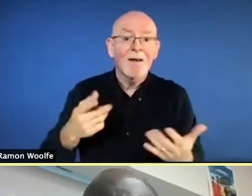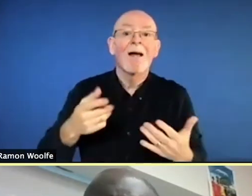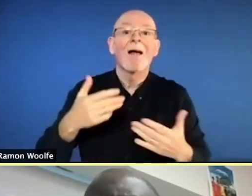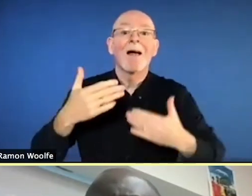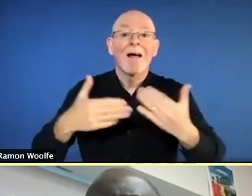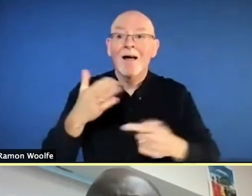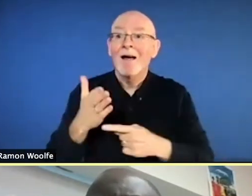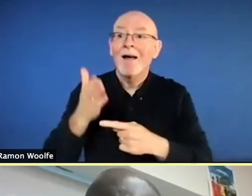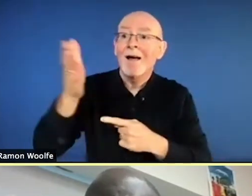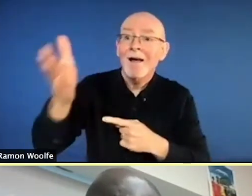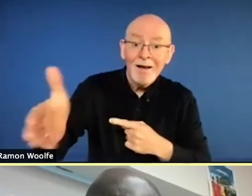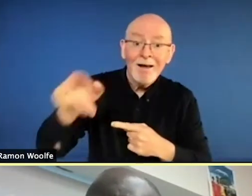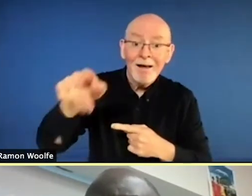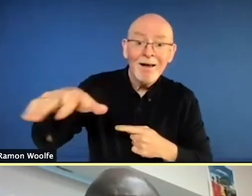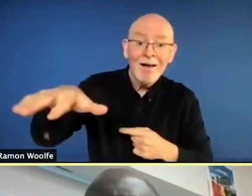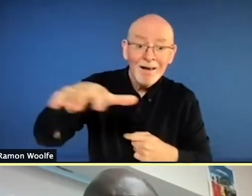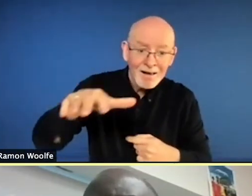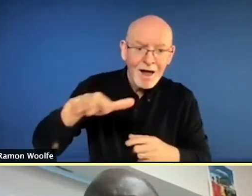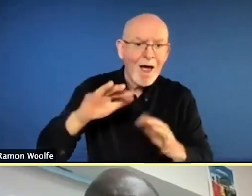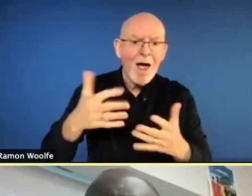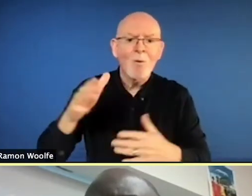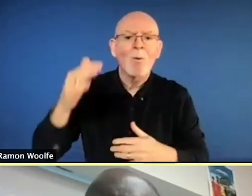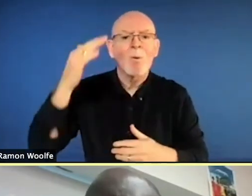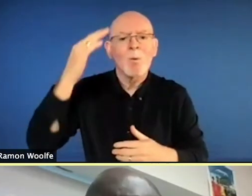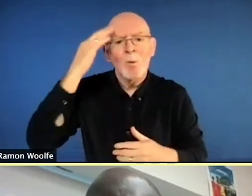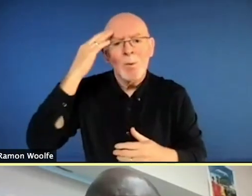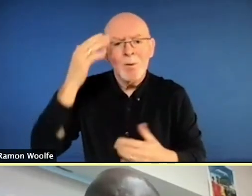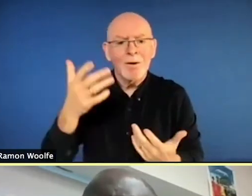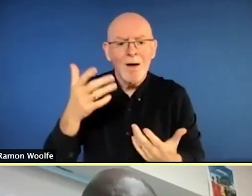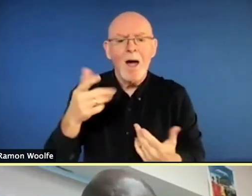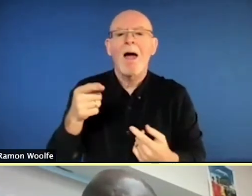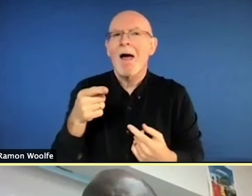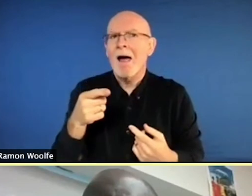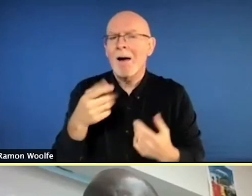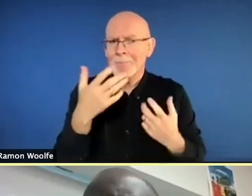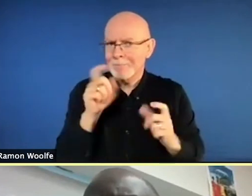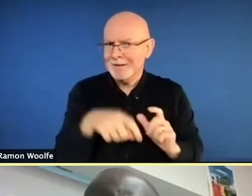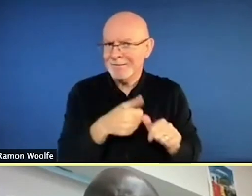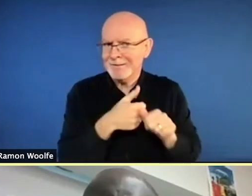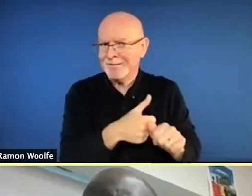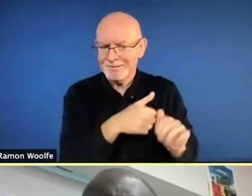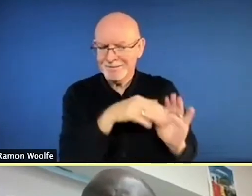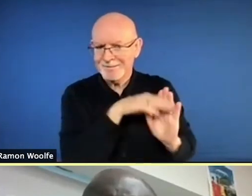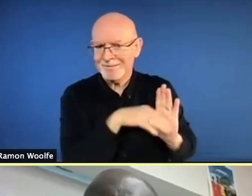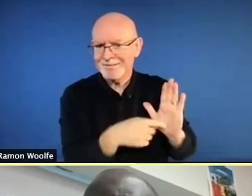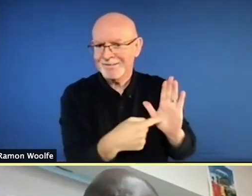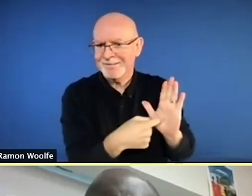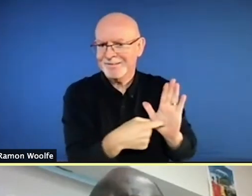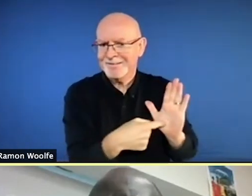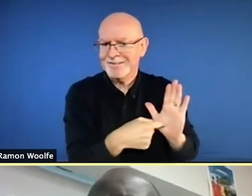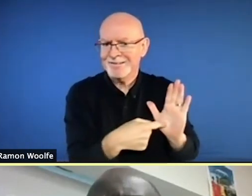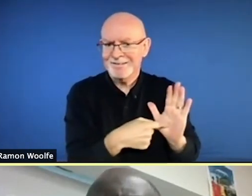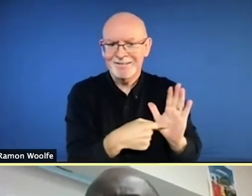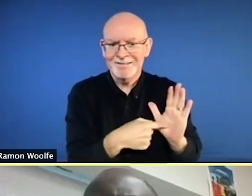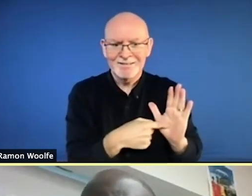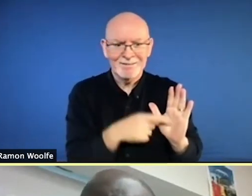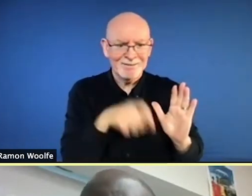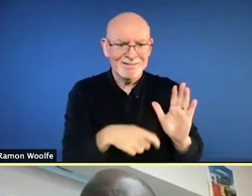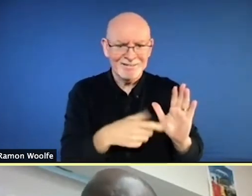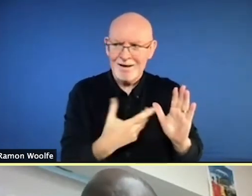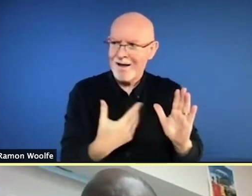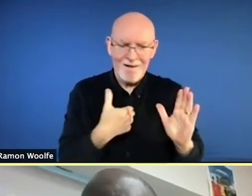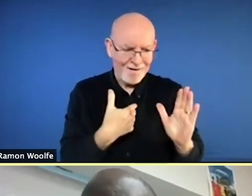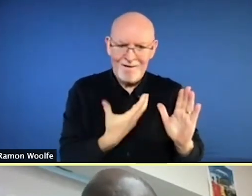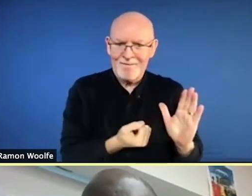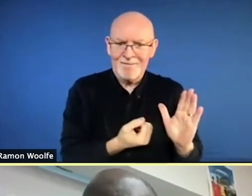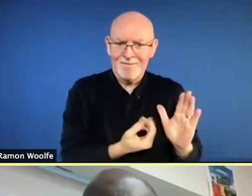handy, and keep them in the process of research and working with refugees. That's probably what we